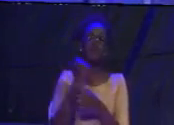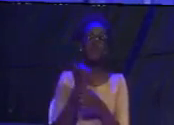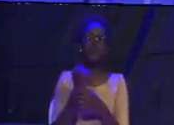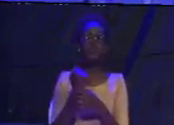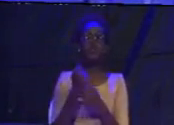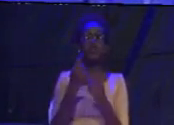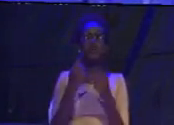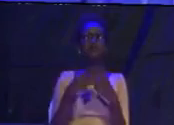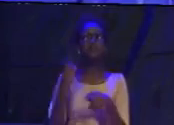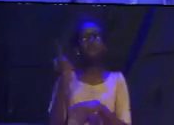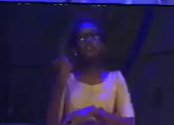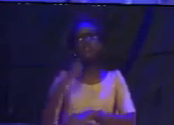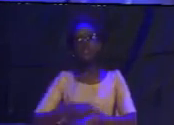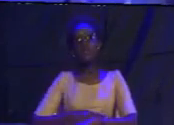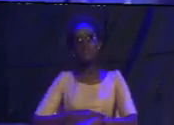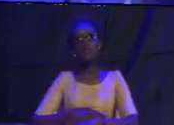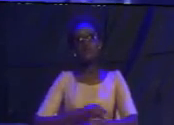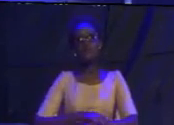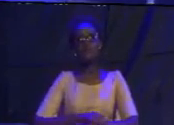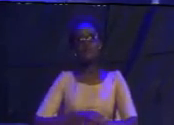was prominent. But